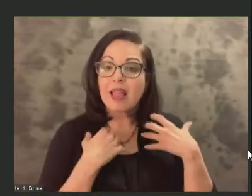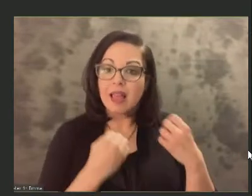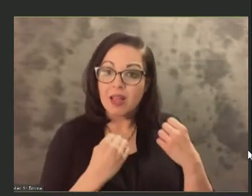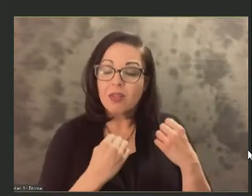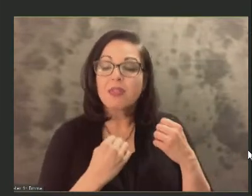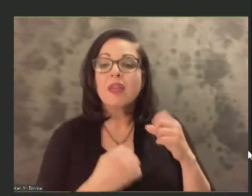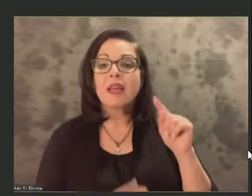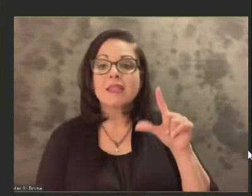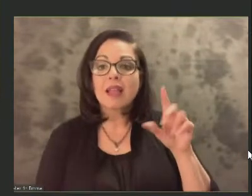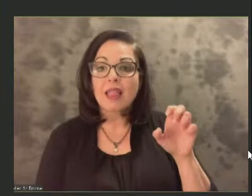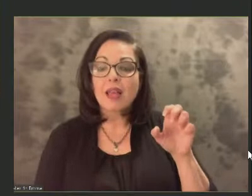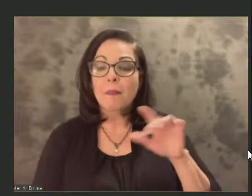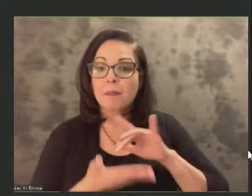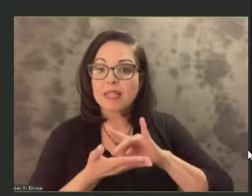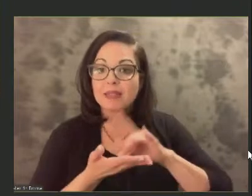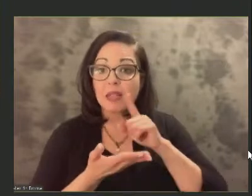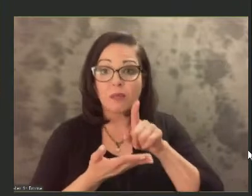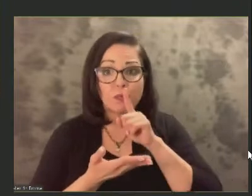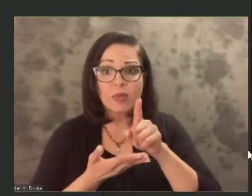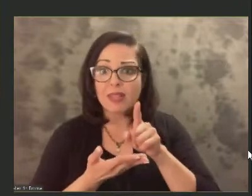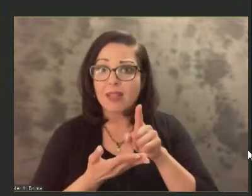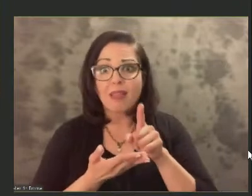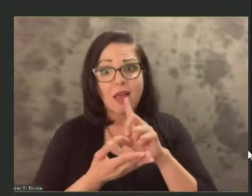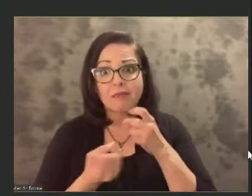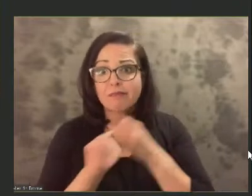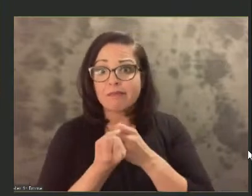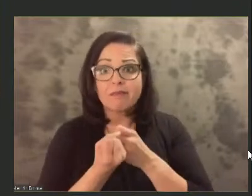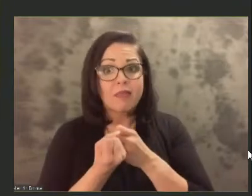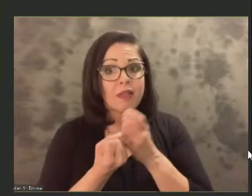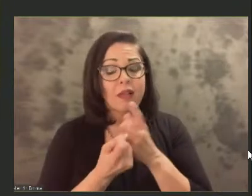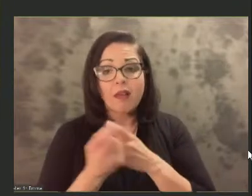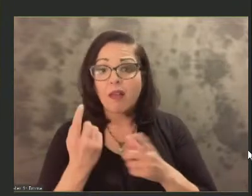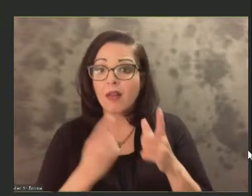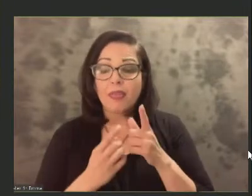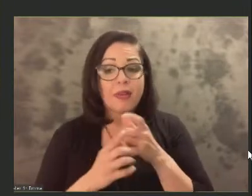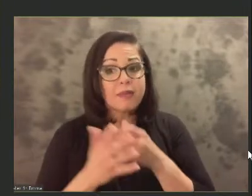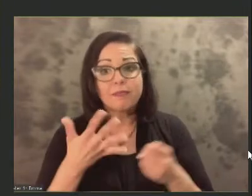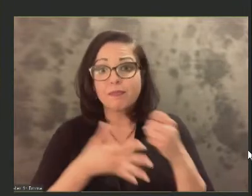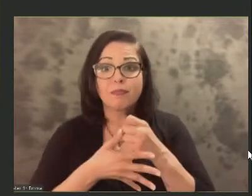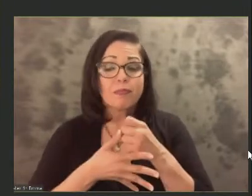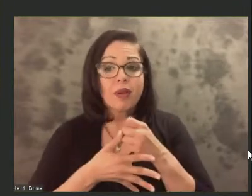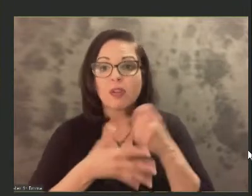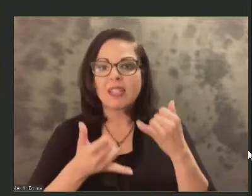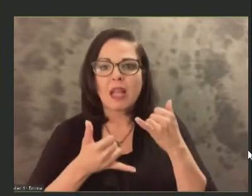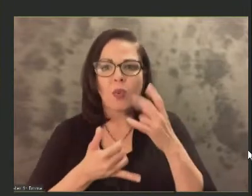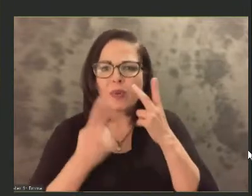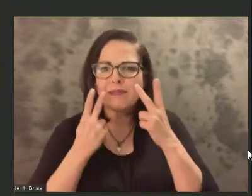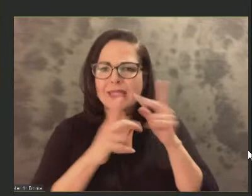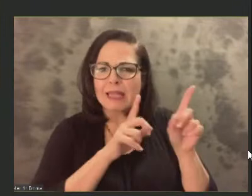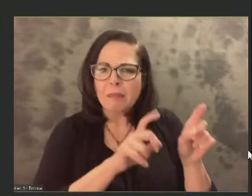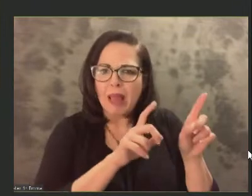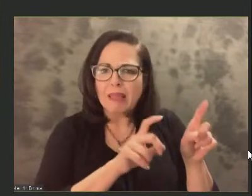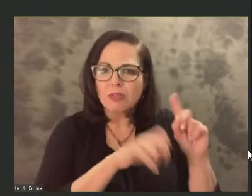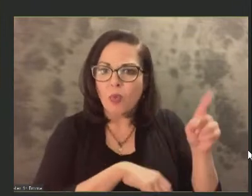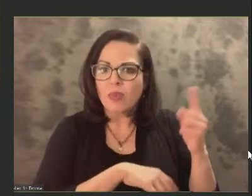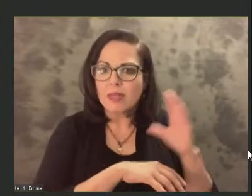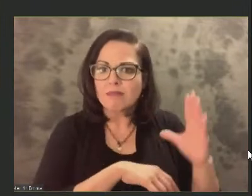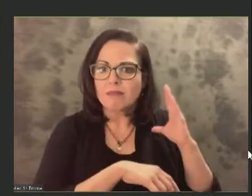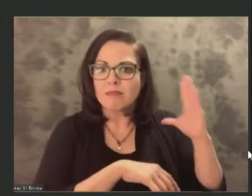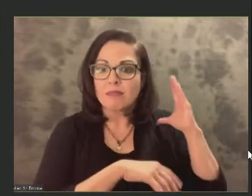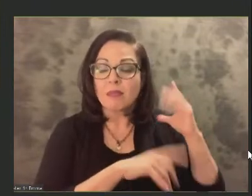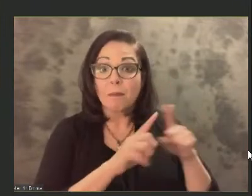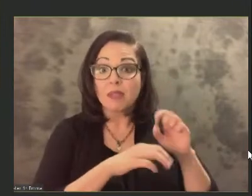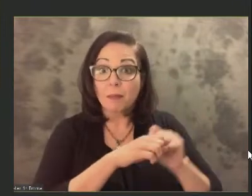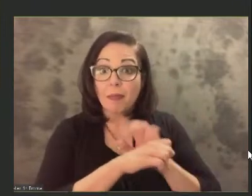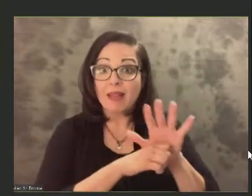come to the forefront. For a long time, it was seen as pilots, or we could only do so much. And the pandemic showed